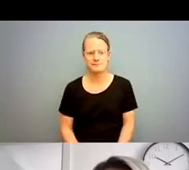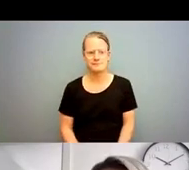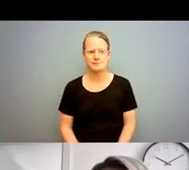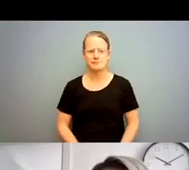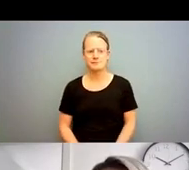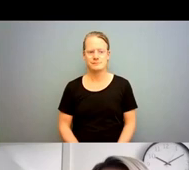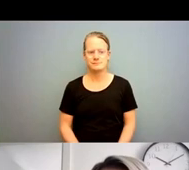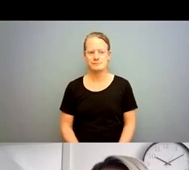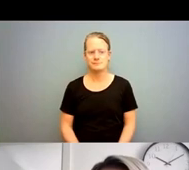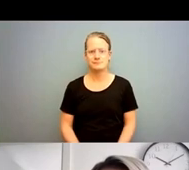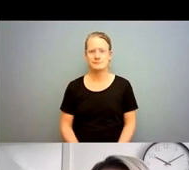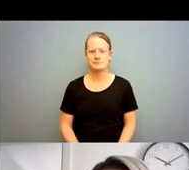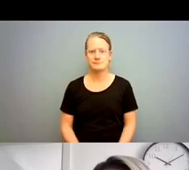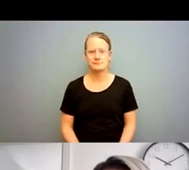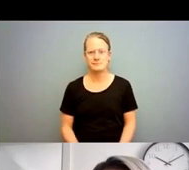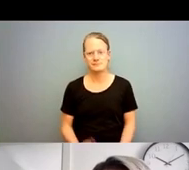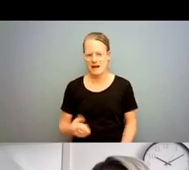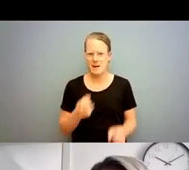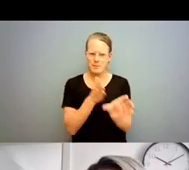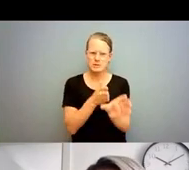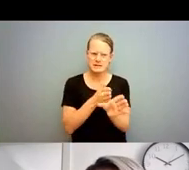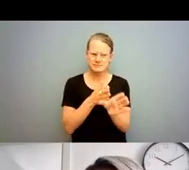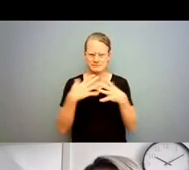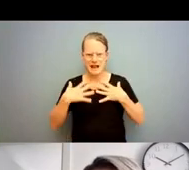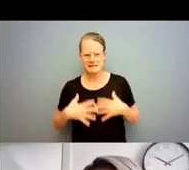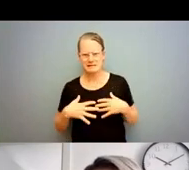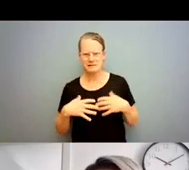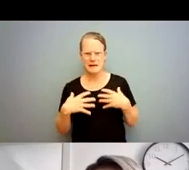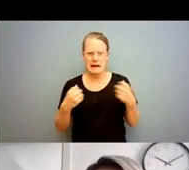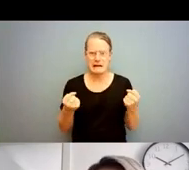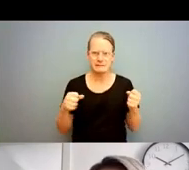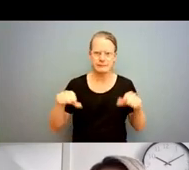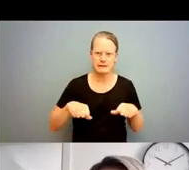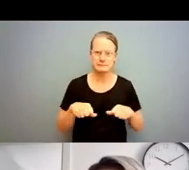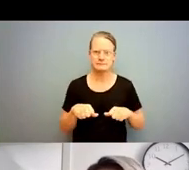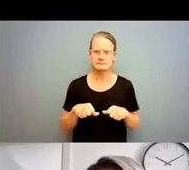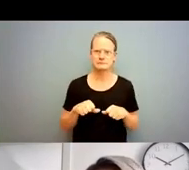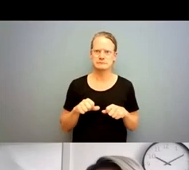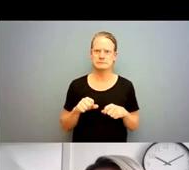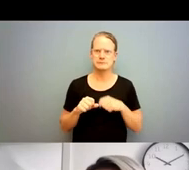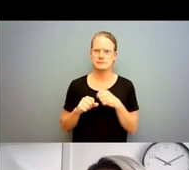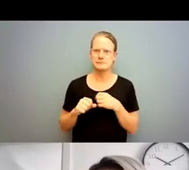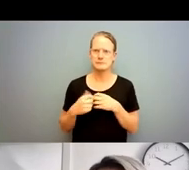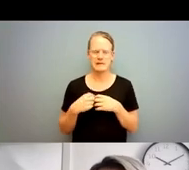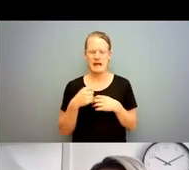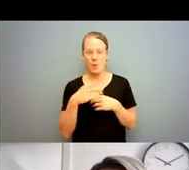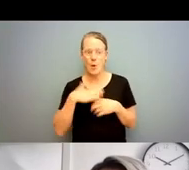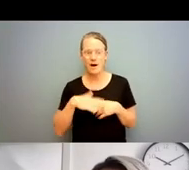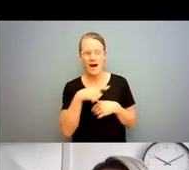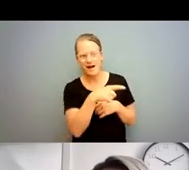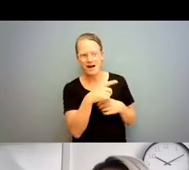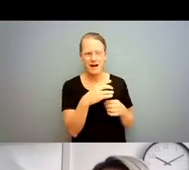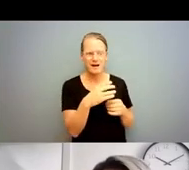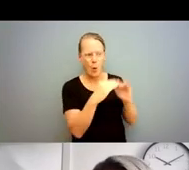to have an apartment or to be able to move to a housing unit